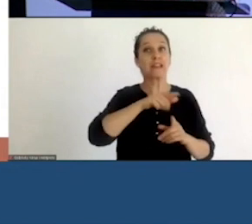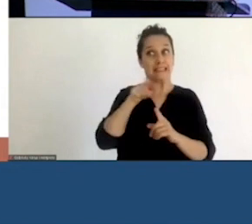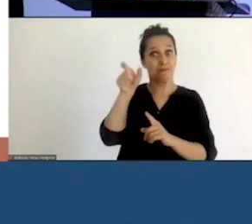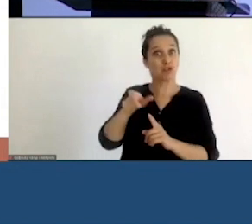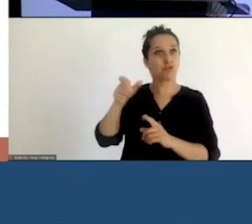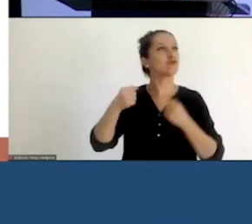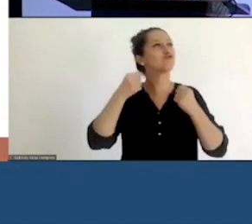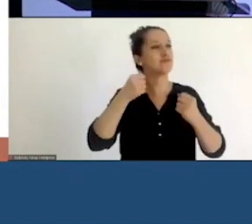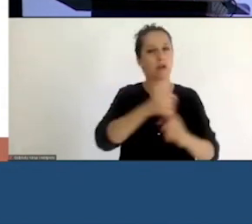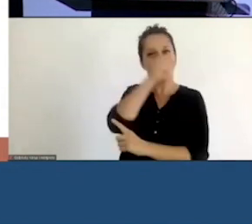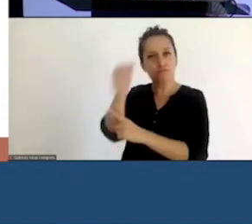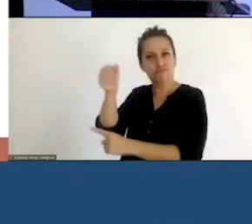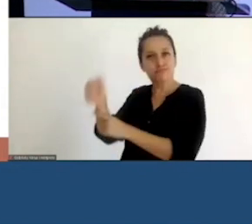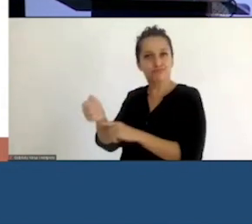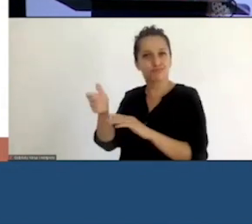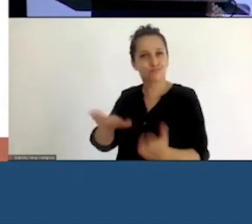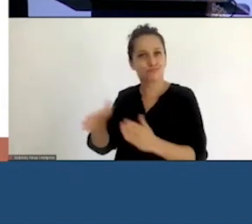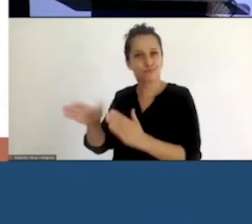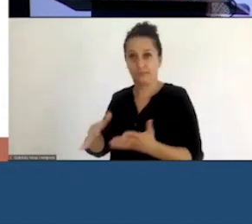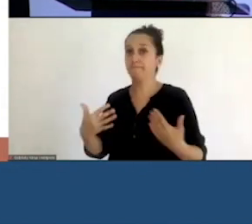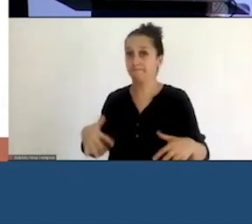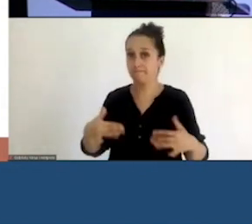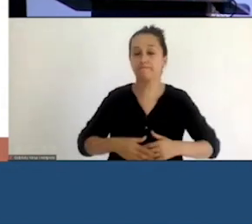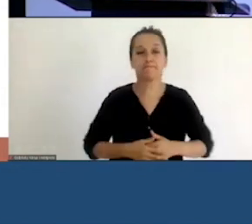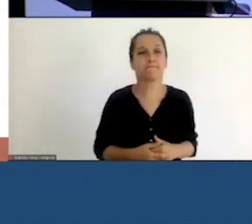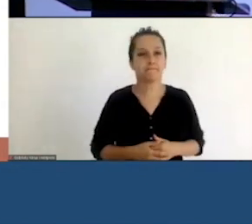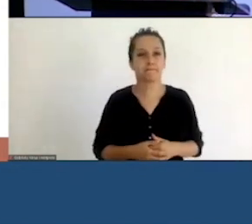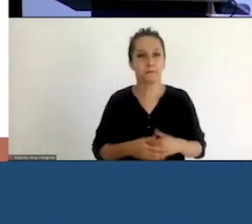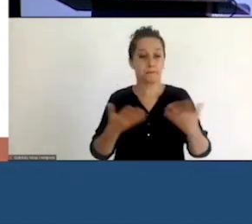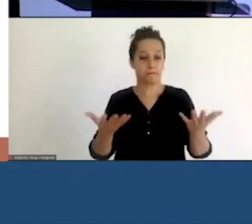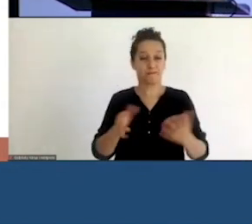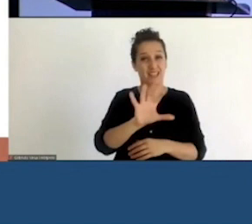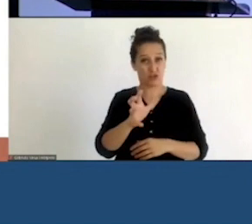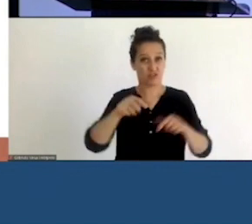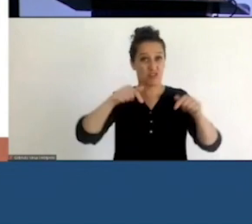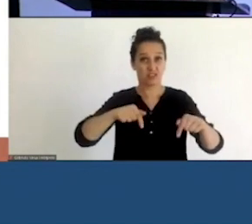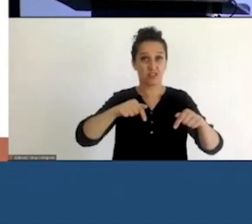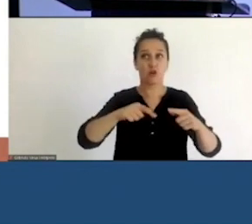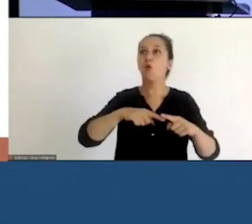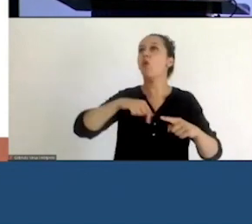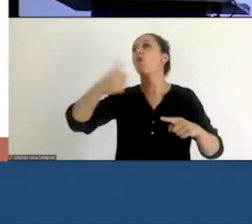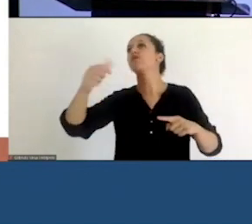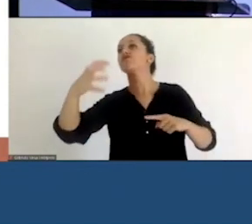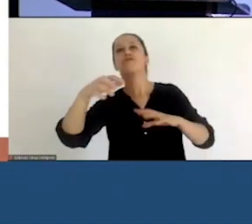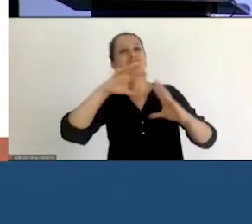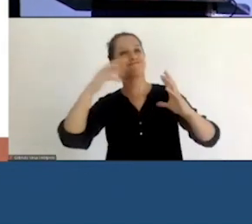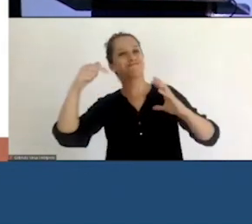activists. So we are risking a lost generation. We've lost